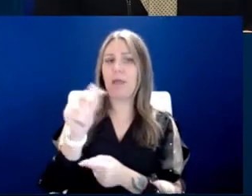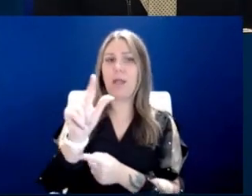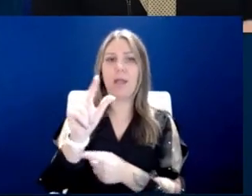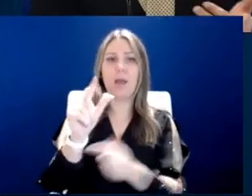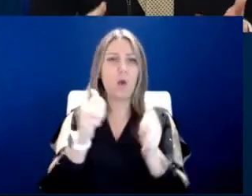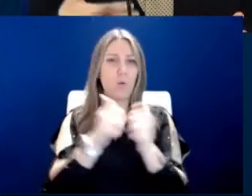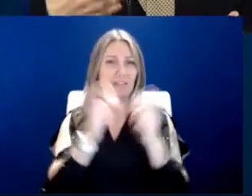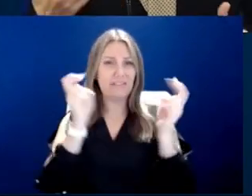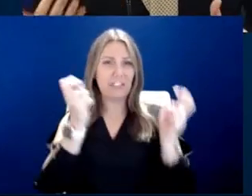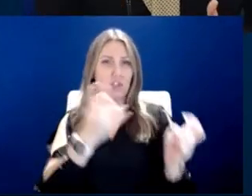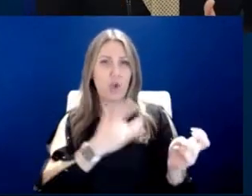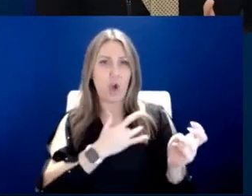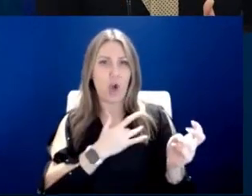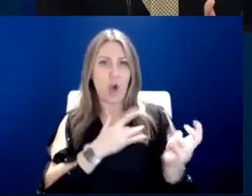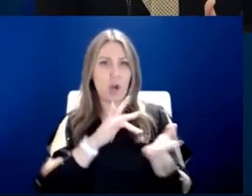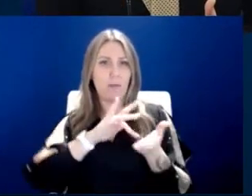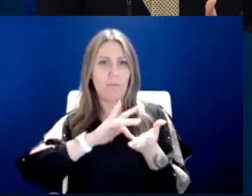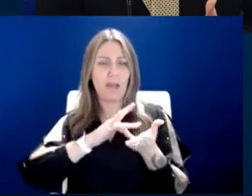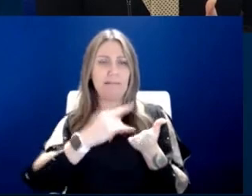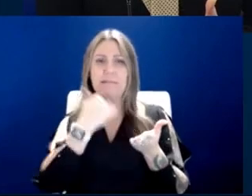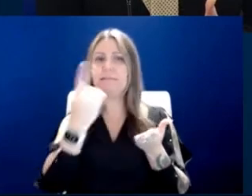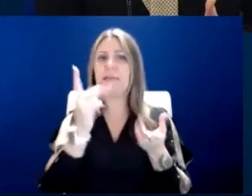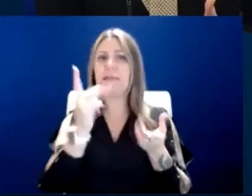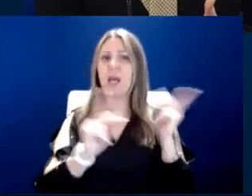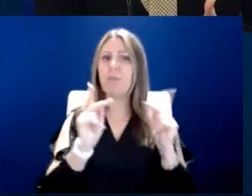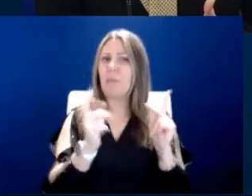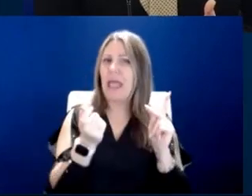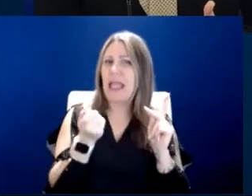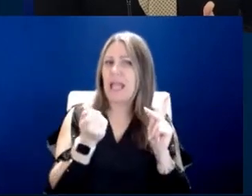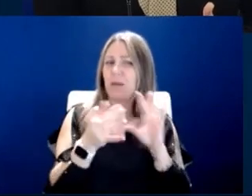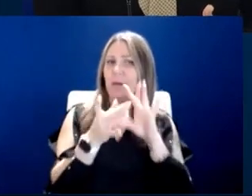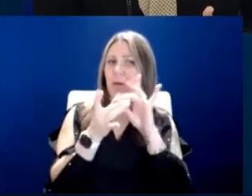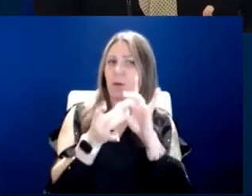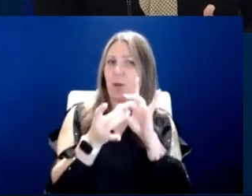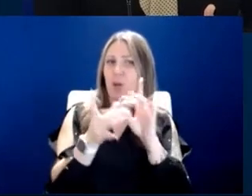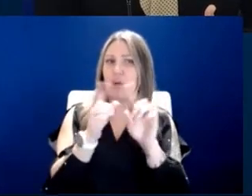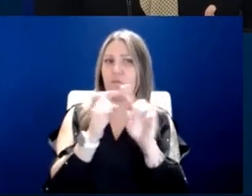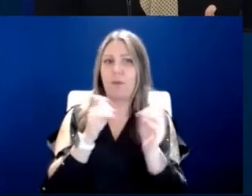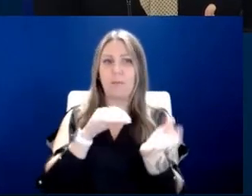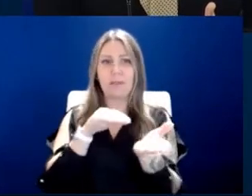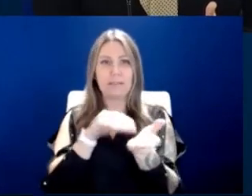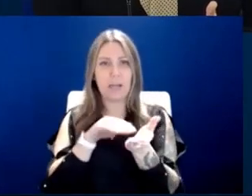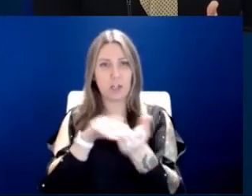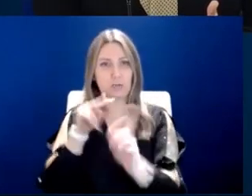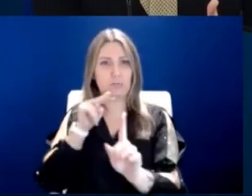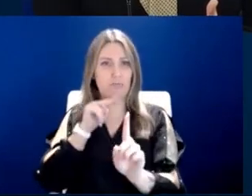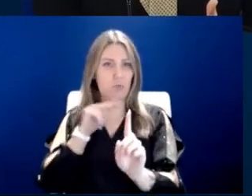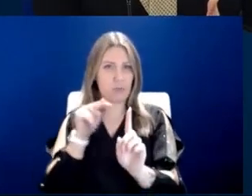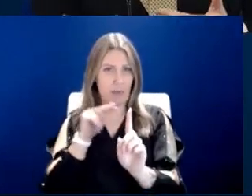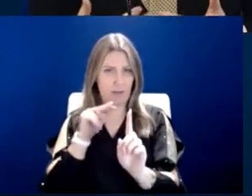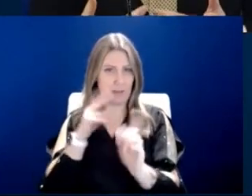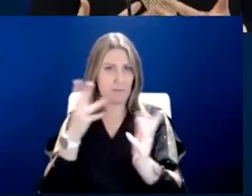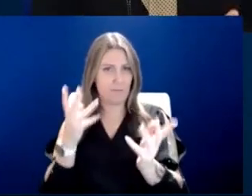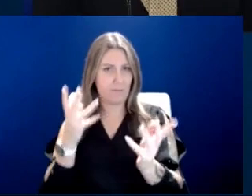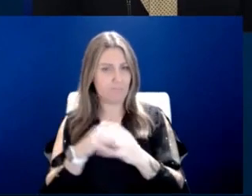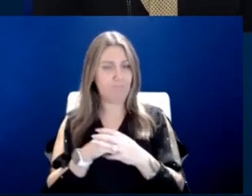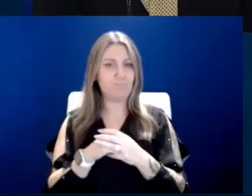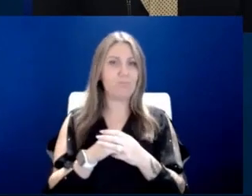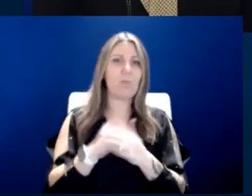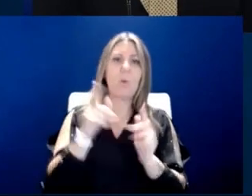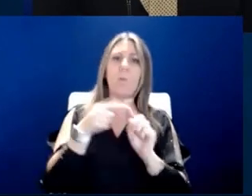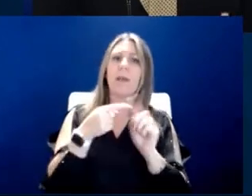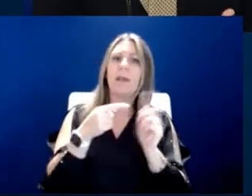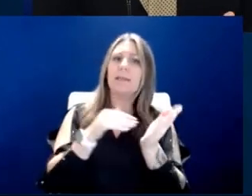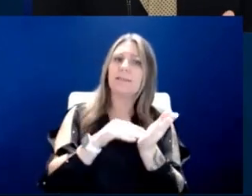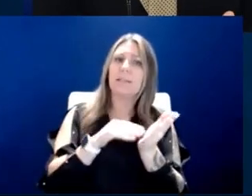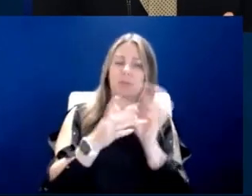taking. Tell people a little bit about that, and from a physician perspective, when a physician is tied to an athlete, and